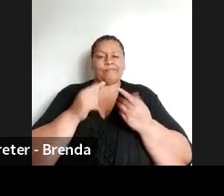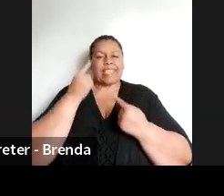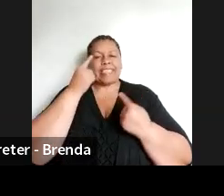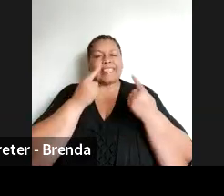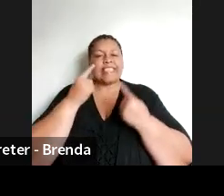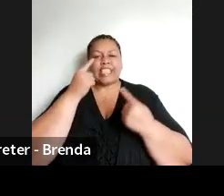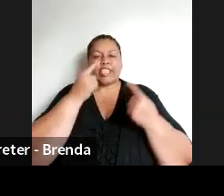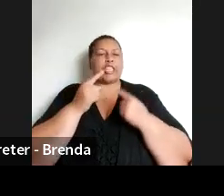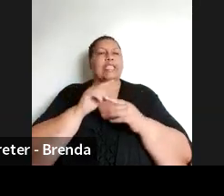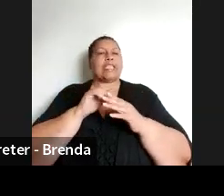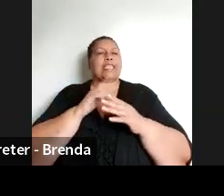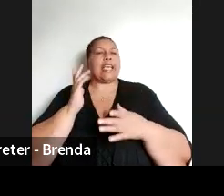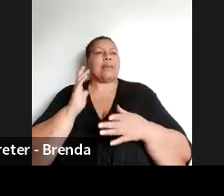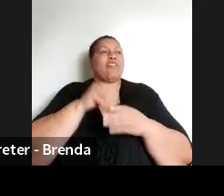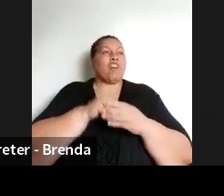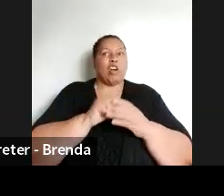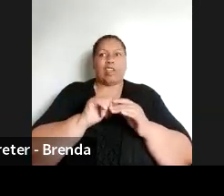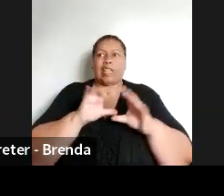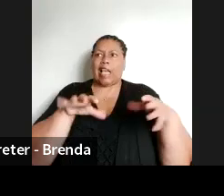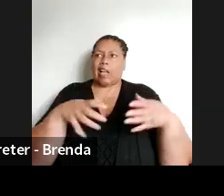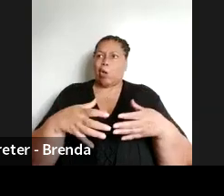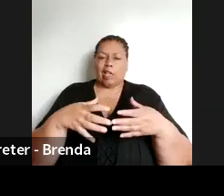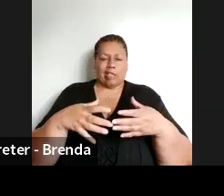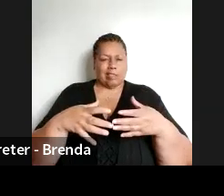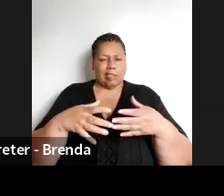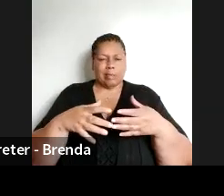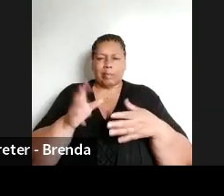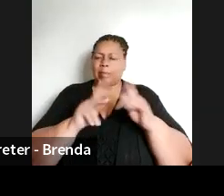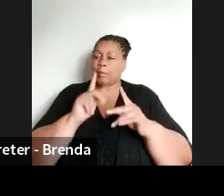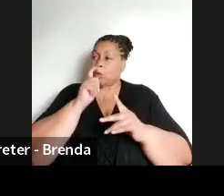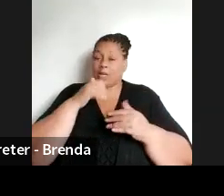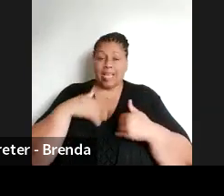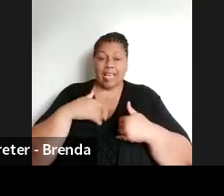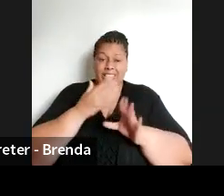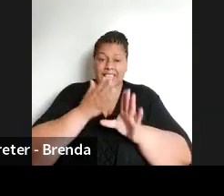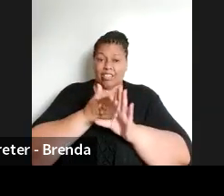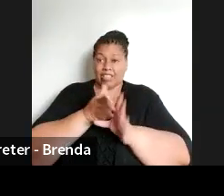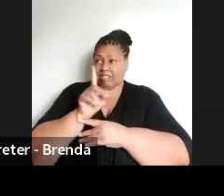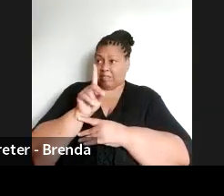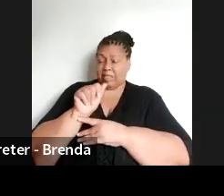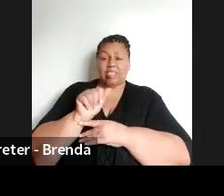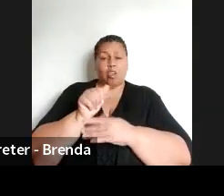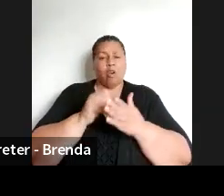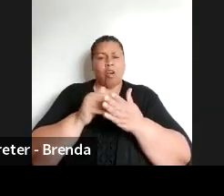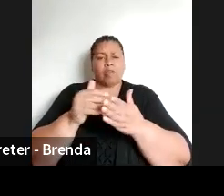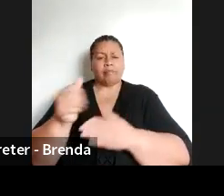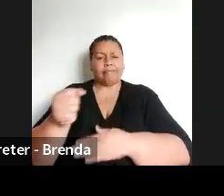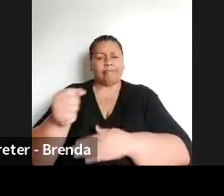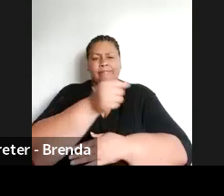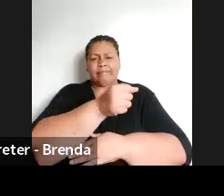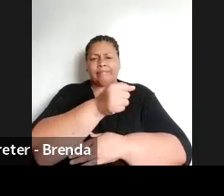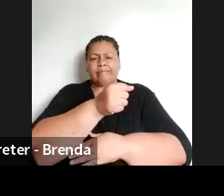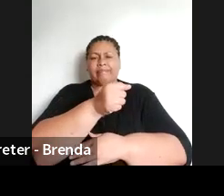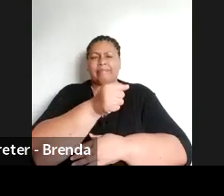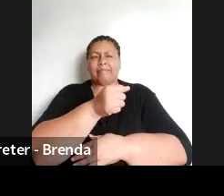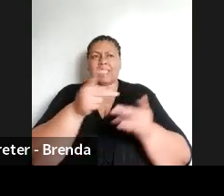same category as that, but that's people who have psychiatric disabilities are often put in places like prisons